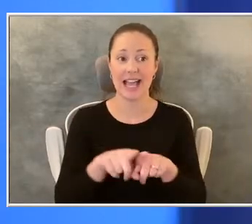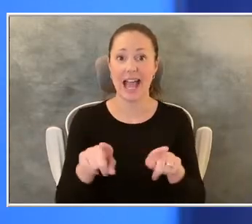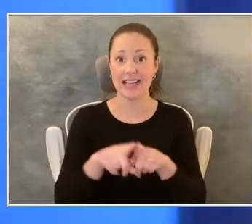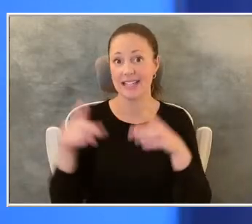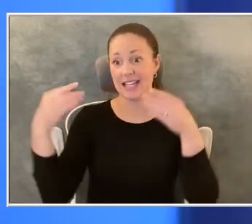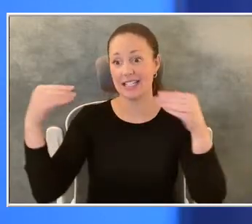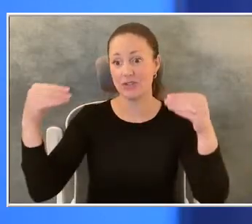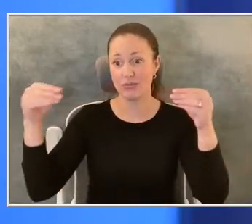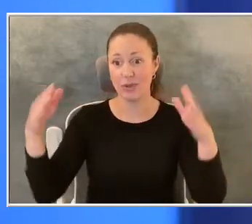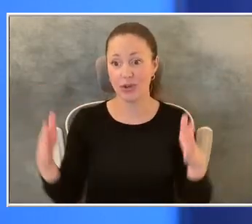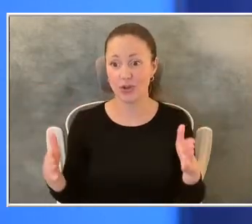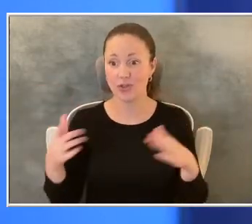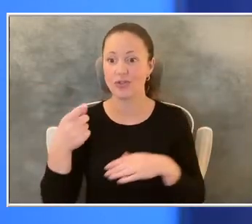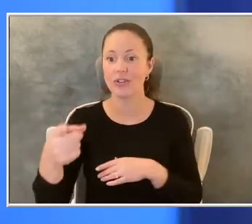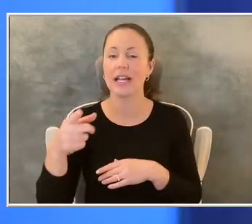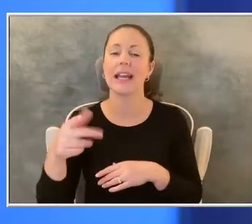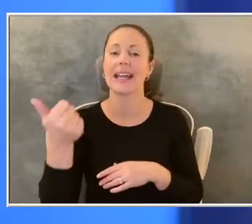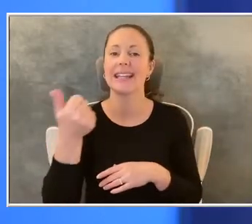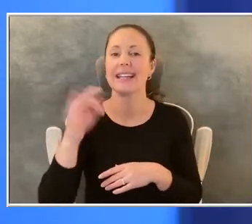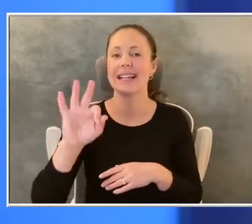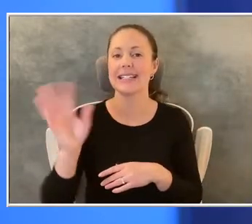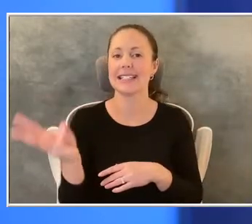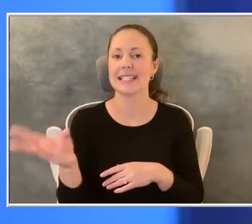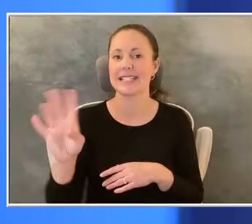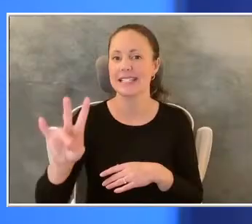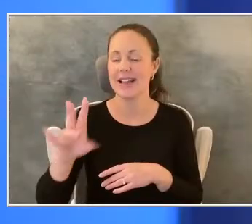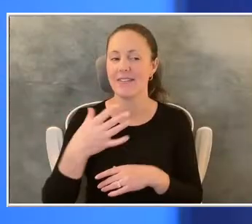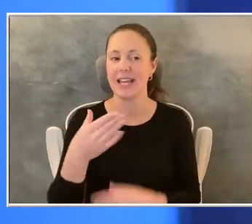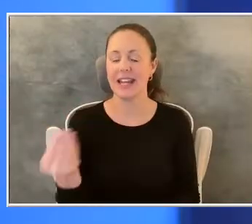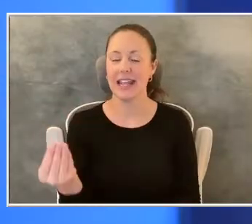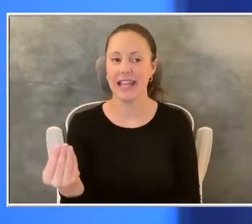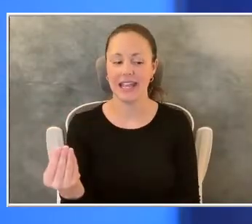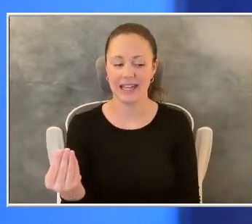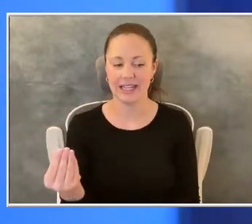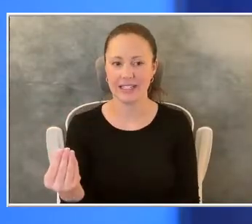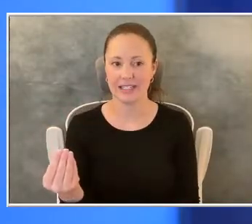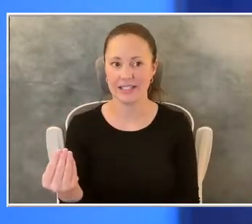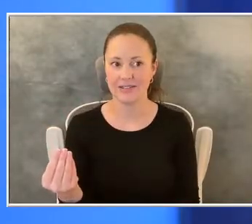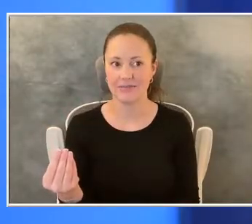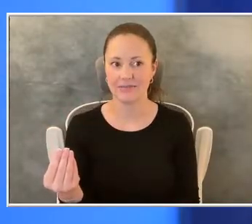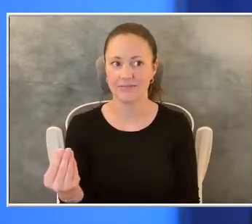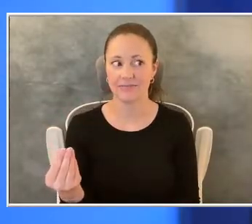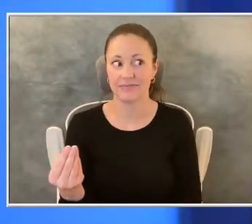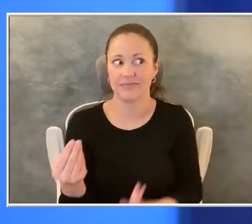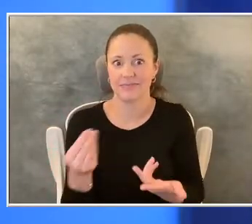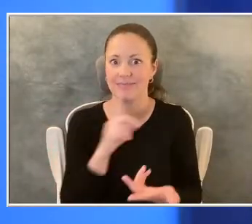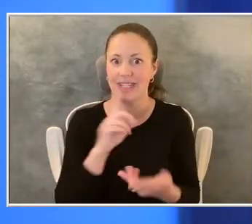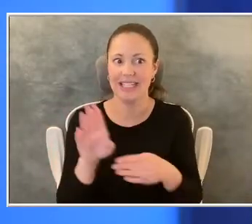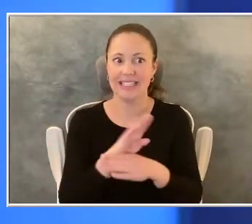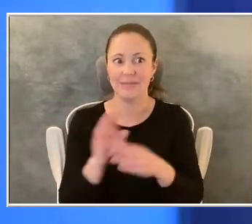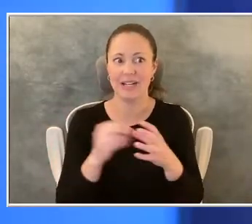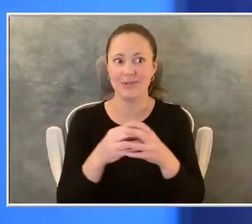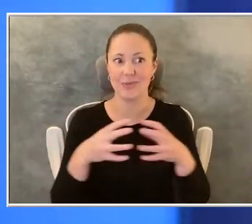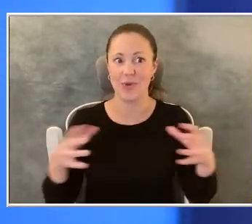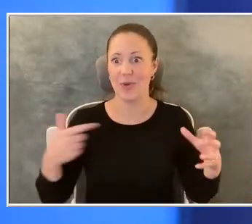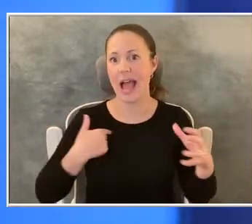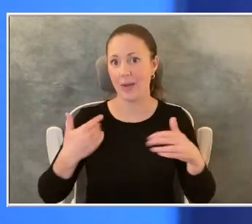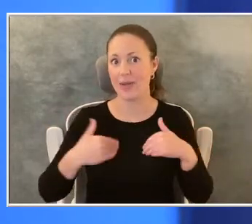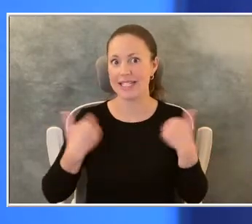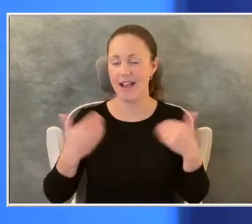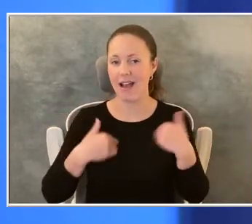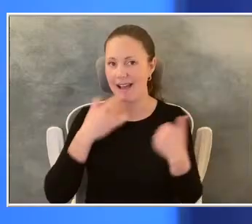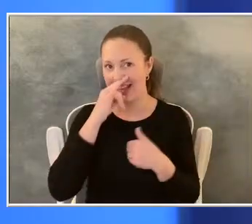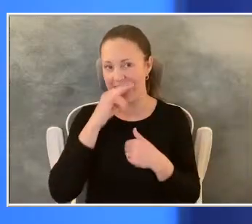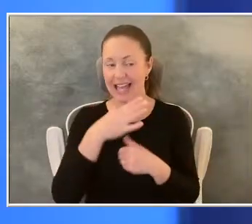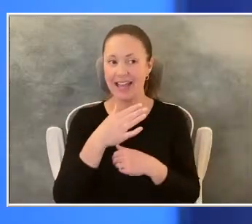in 1967, and just grew and grew and grew. We were young kids. And I'll never forget